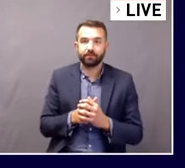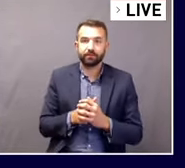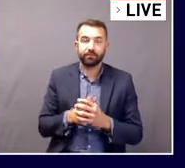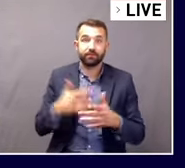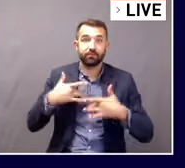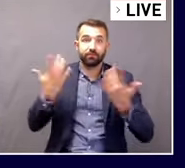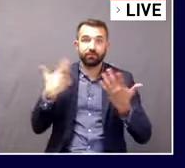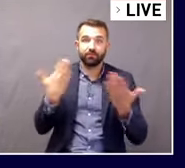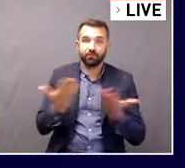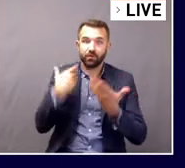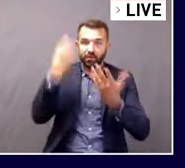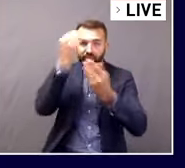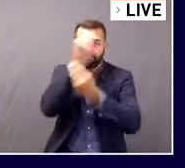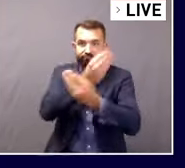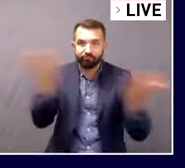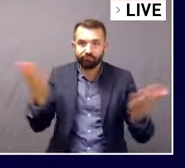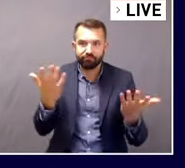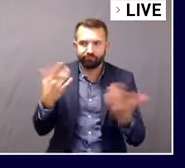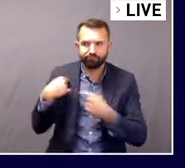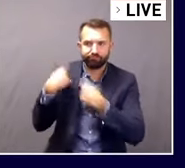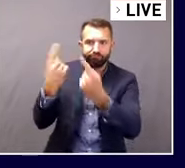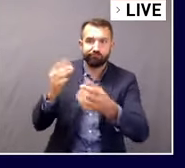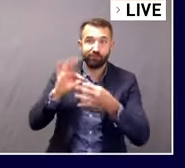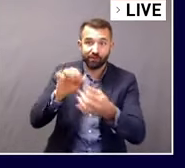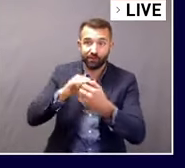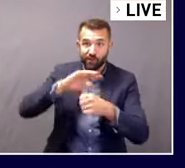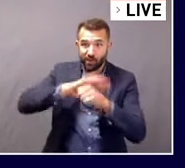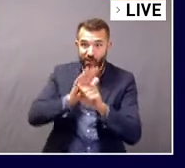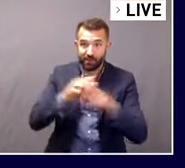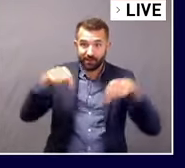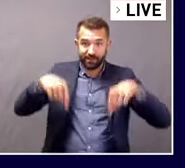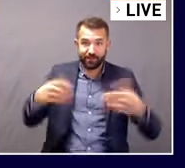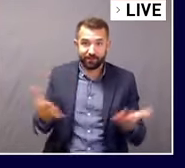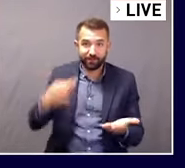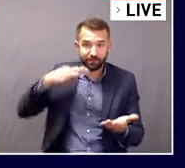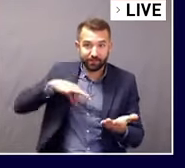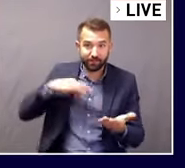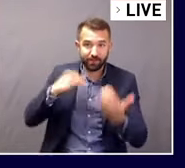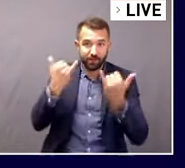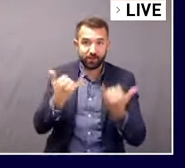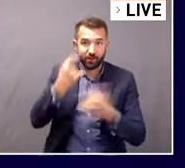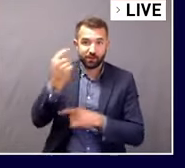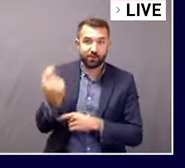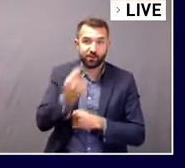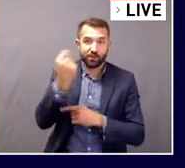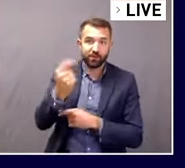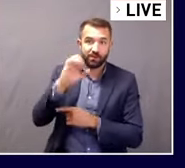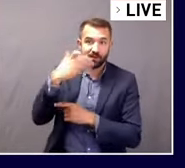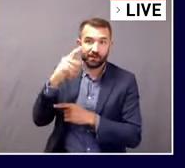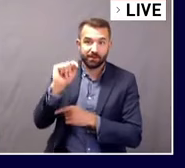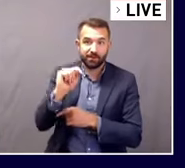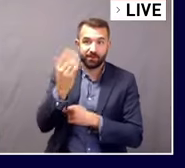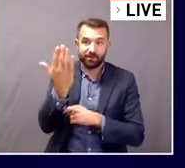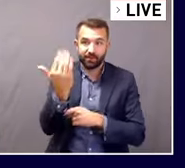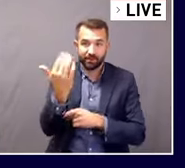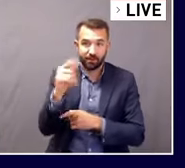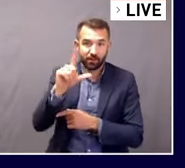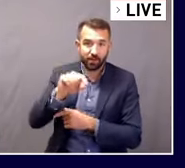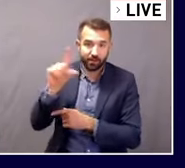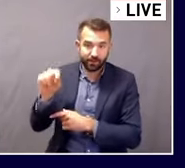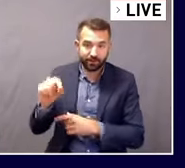on COVID-19 across the state of Maine for today, Tuesday, September 15th,